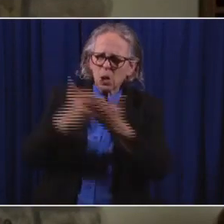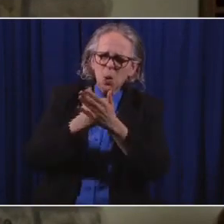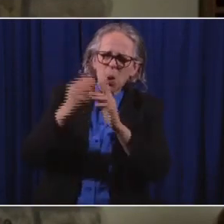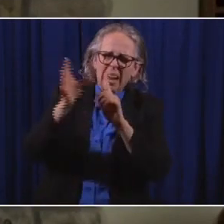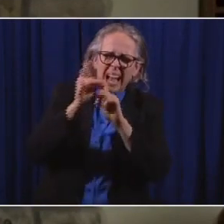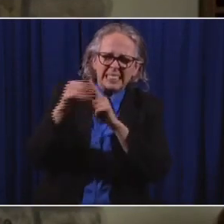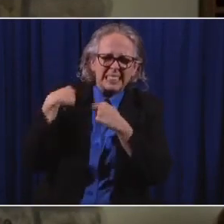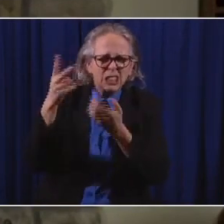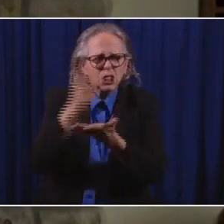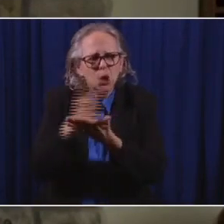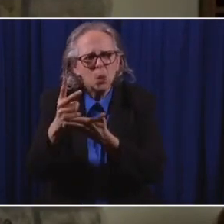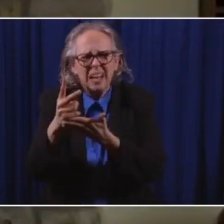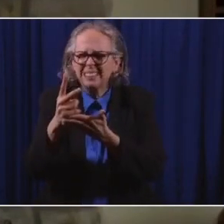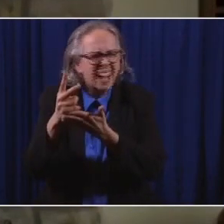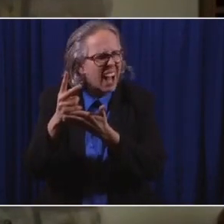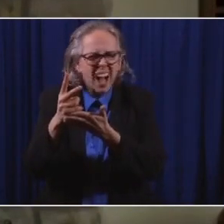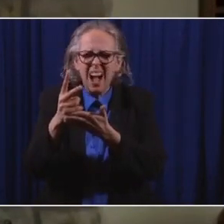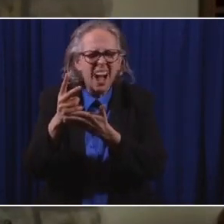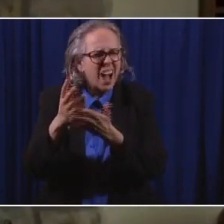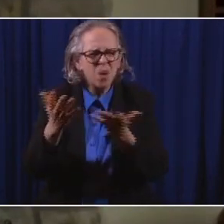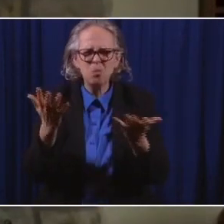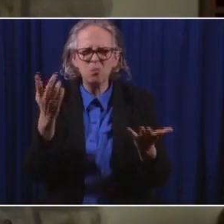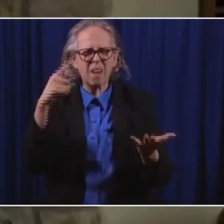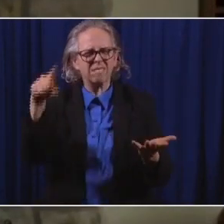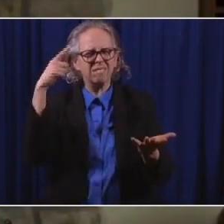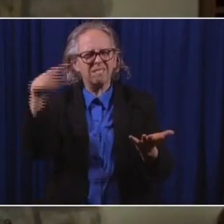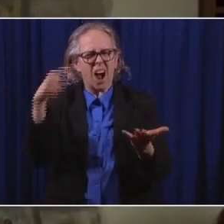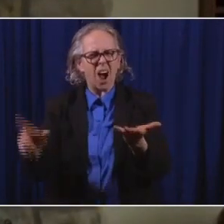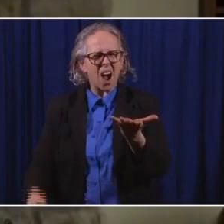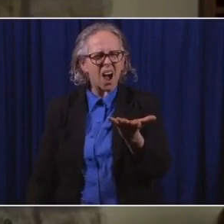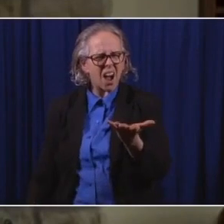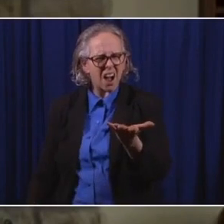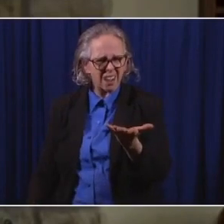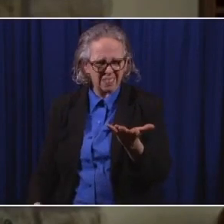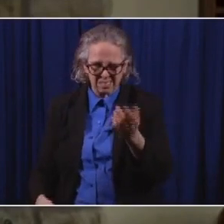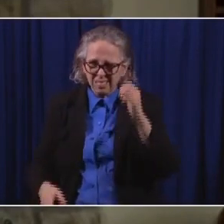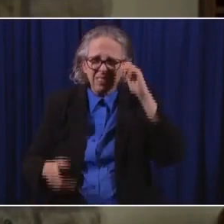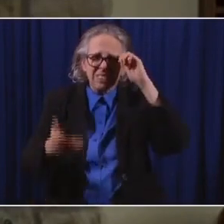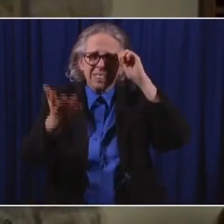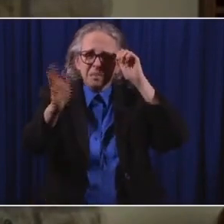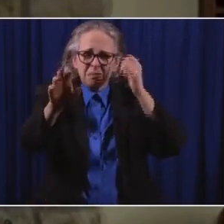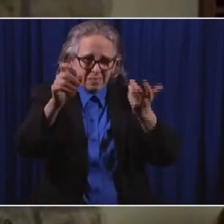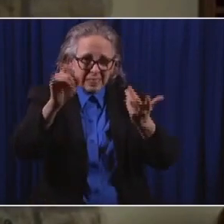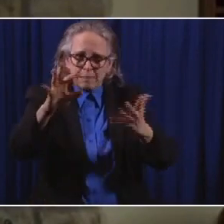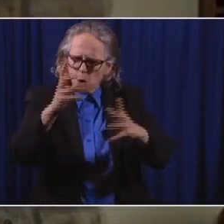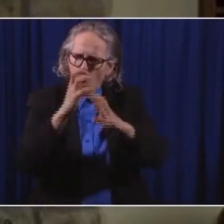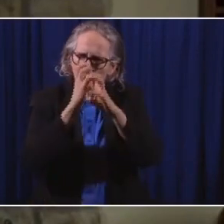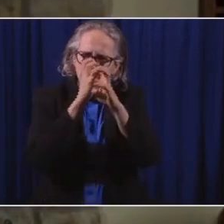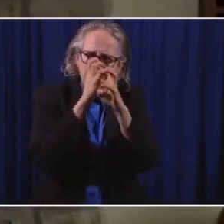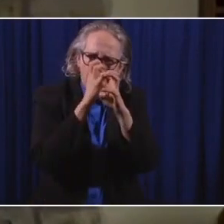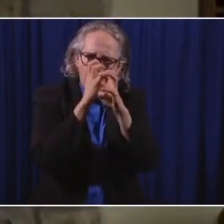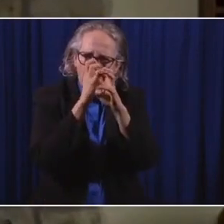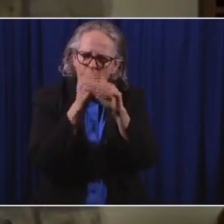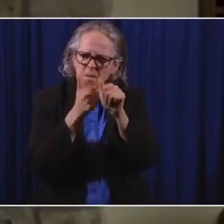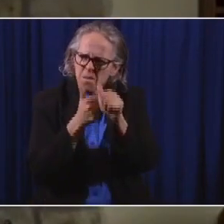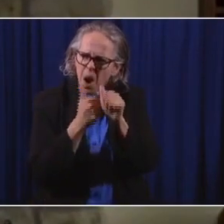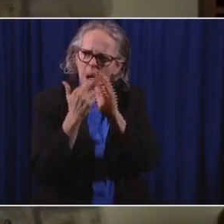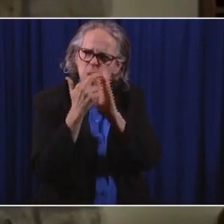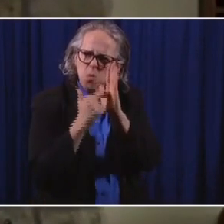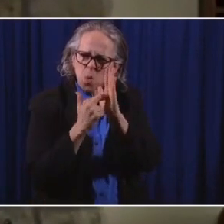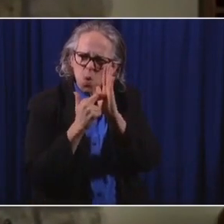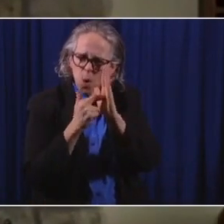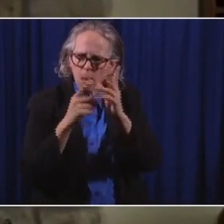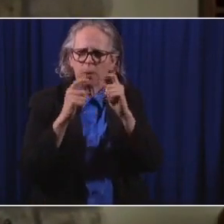reason that by good adherence to good practice and getting back to fundamentals and putting masks on, you